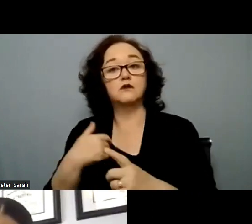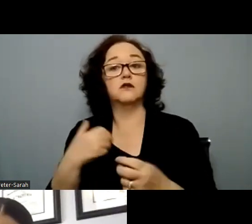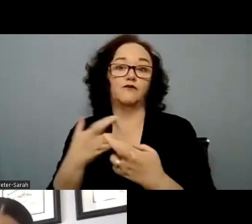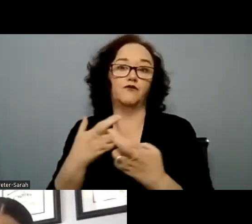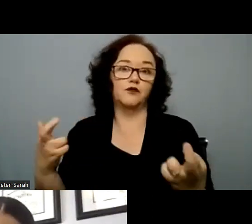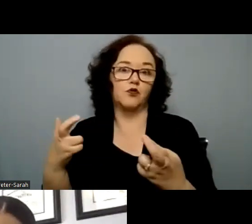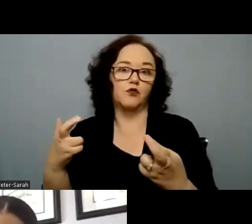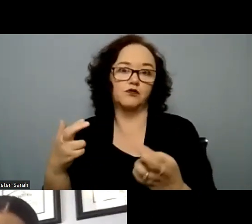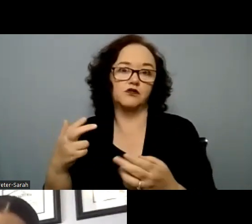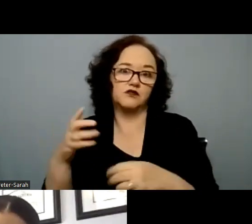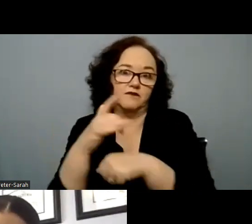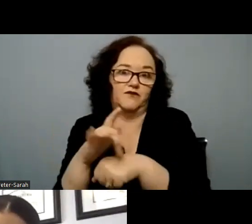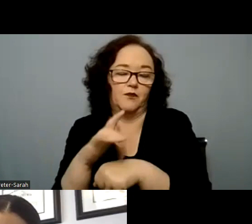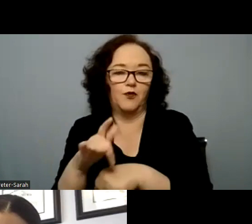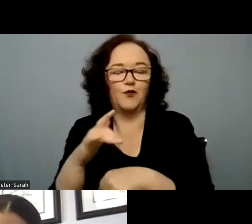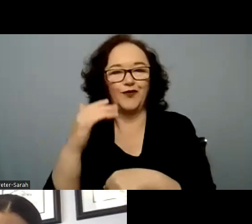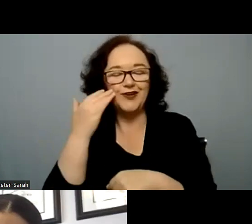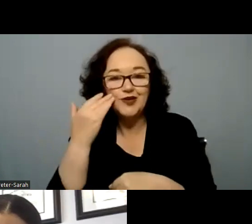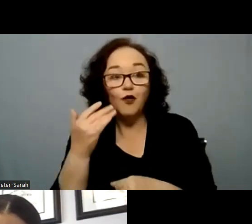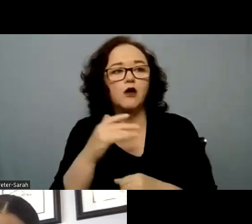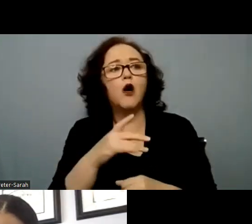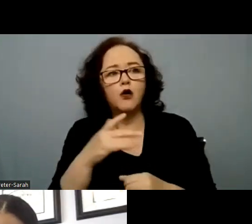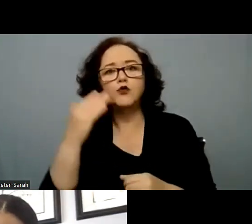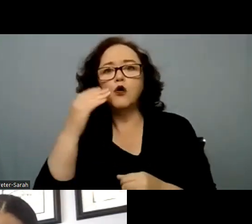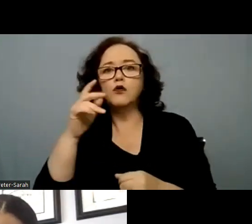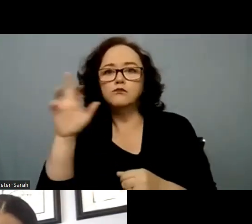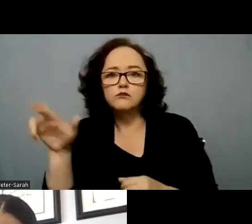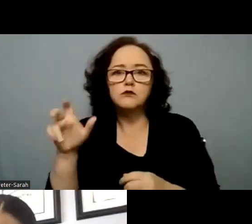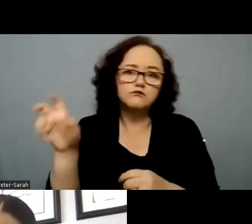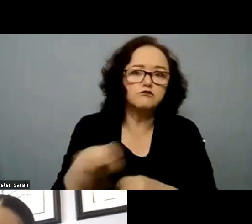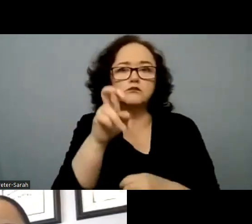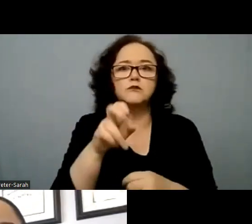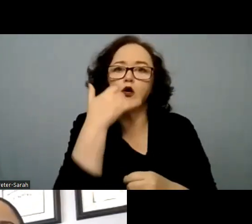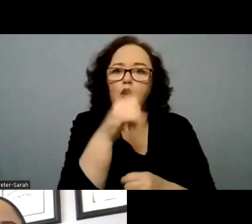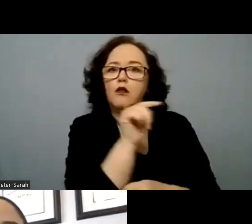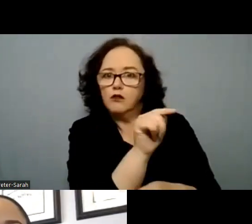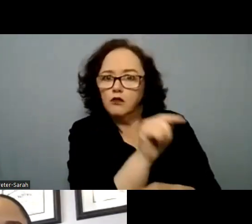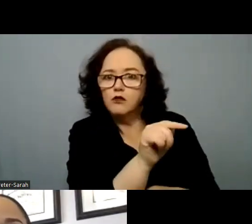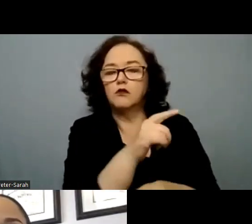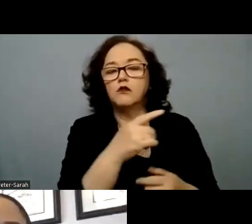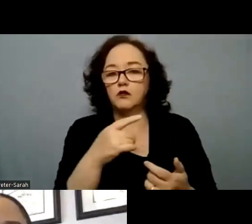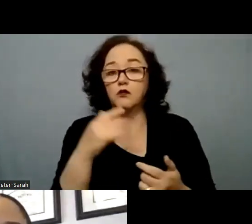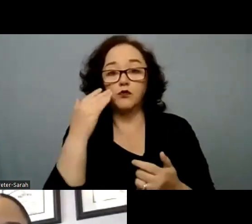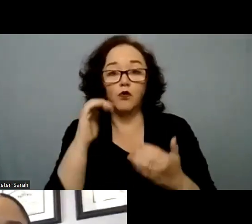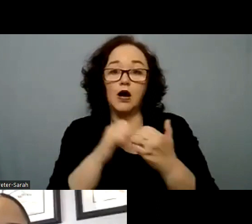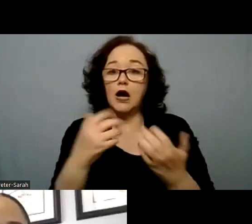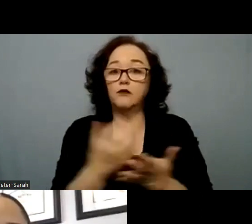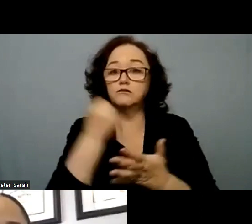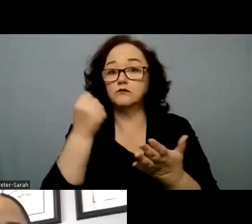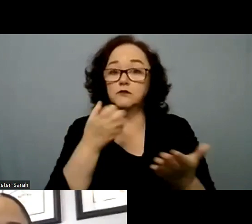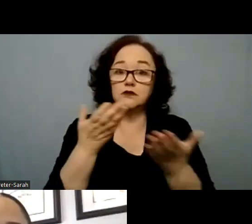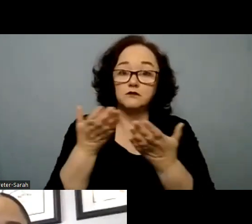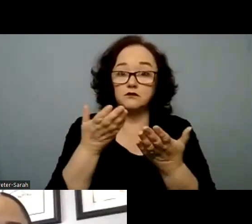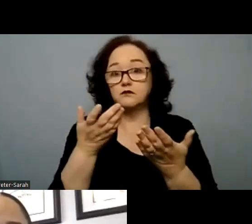we know who our friends are to call in each of our states and how we might get additional services and even contact that